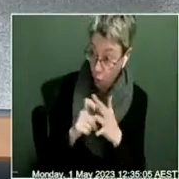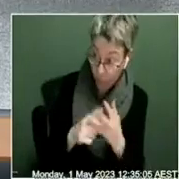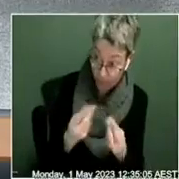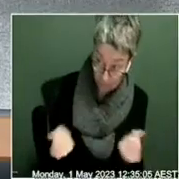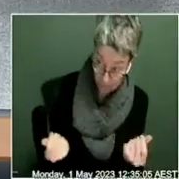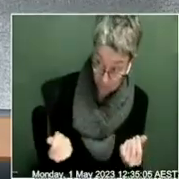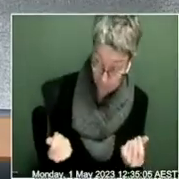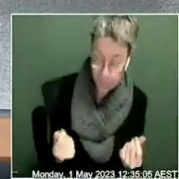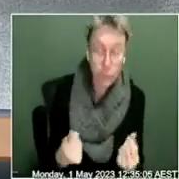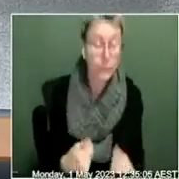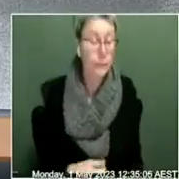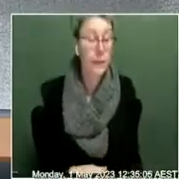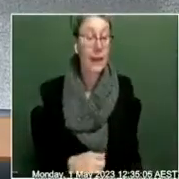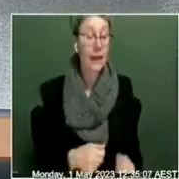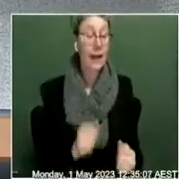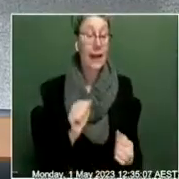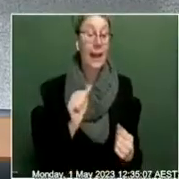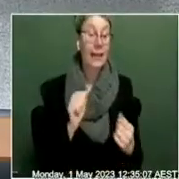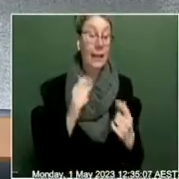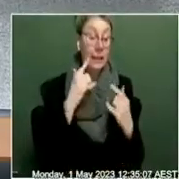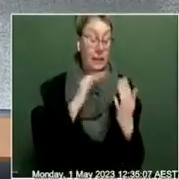is recommendation 38.